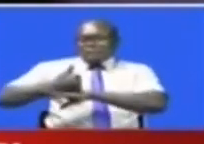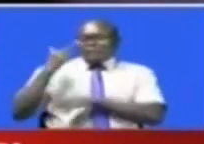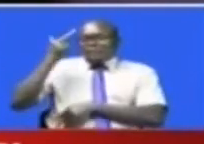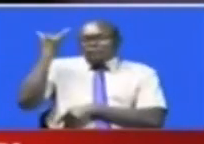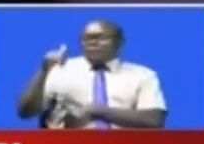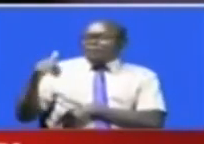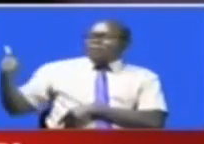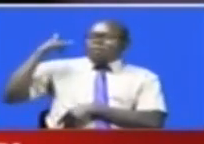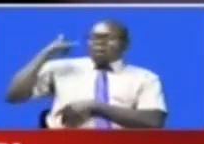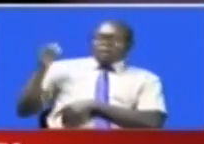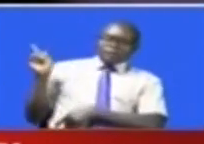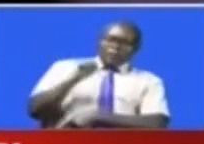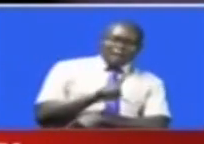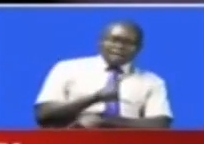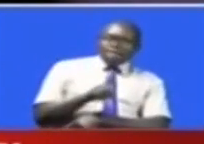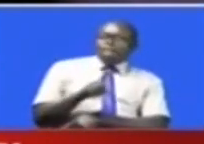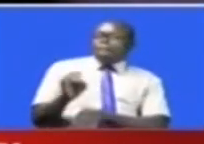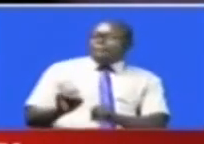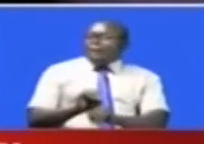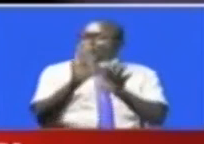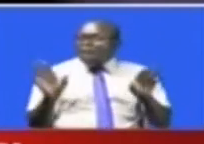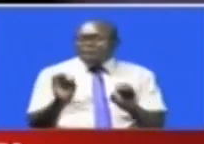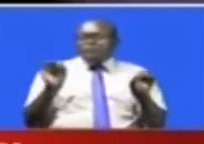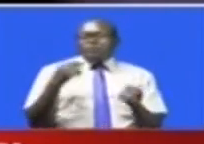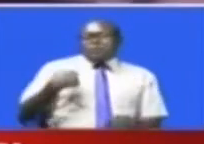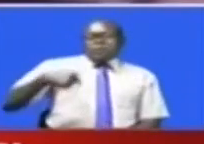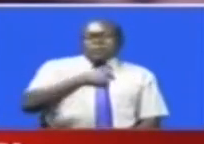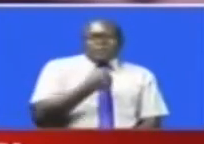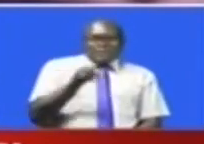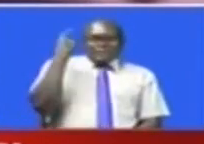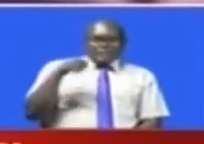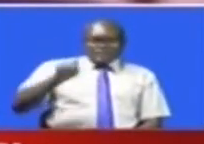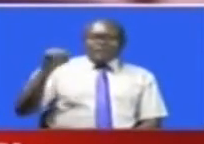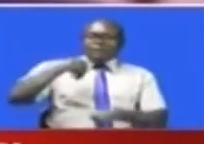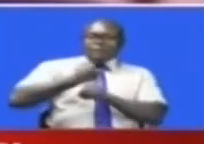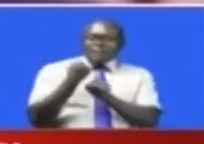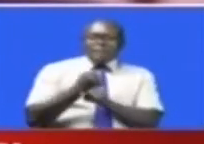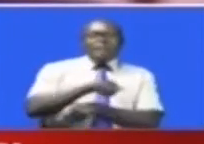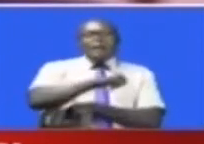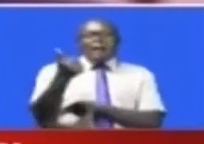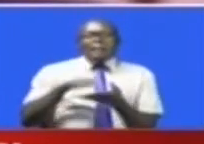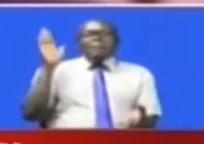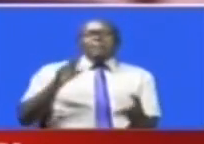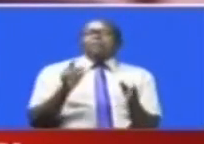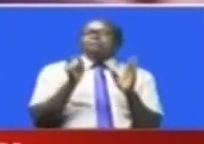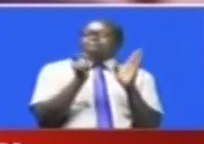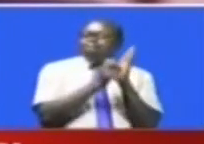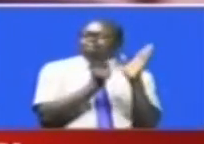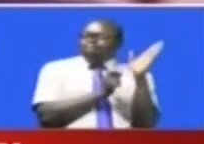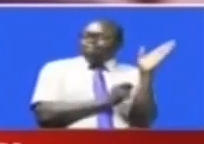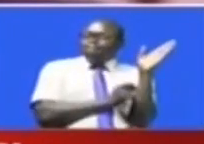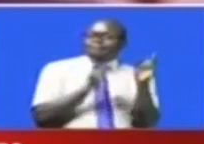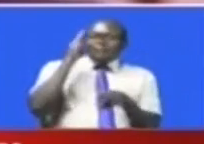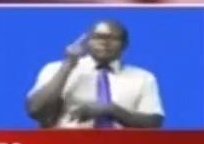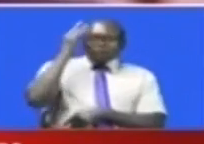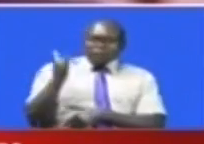why they've called him. So he's not here for clarification. We do understand he is recording more statements, and that is the